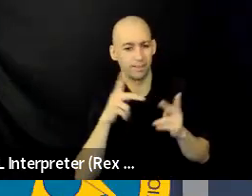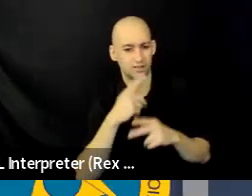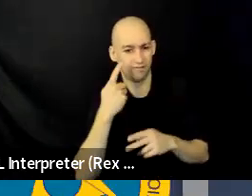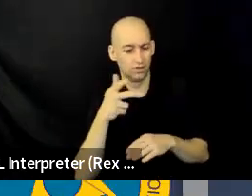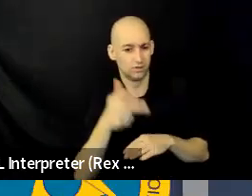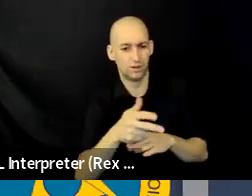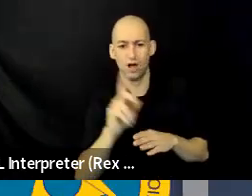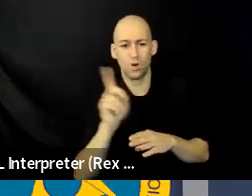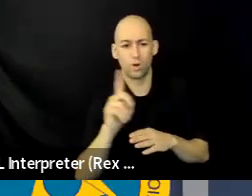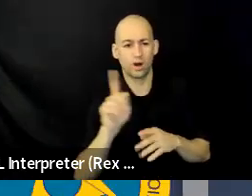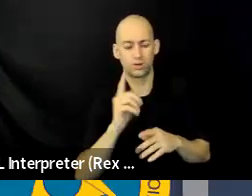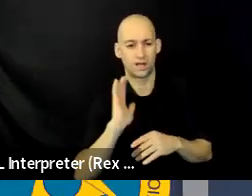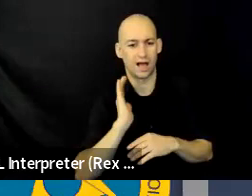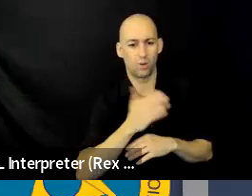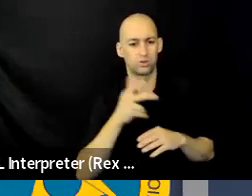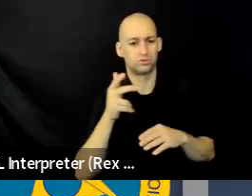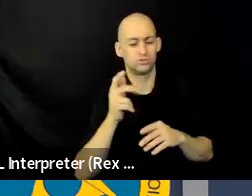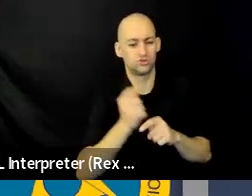hardworking truckers to